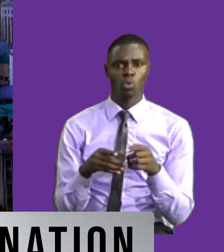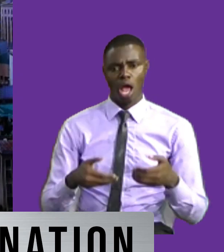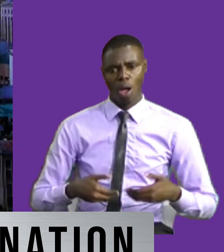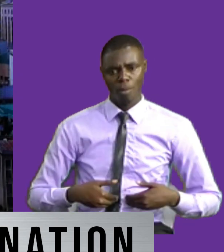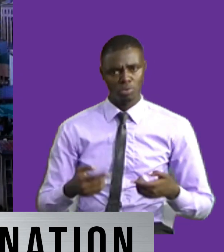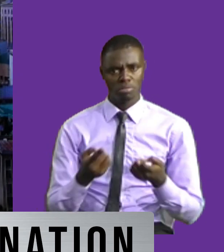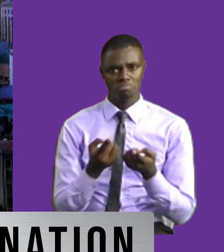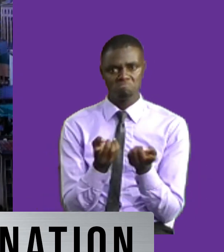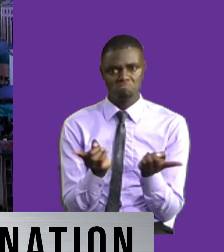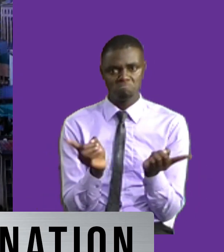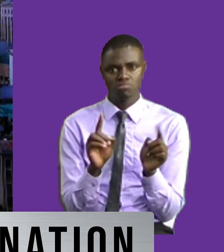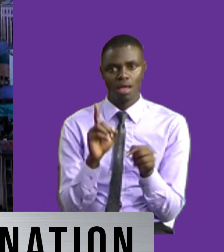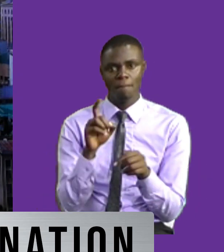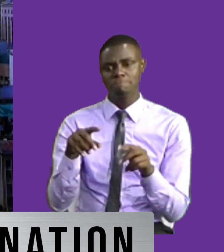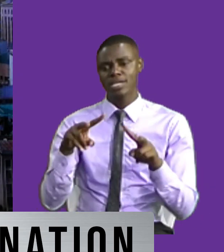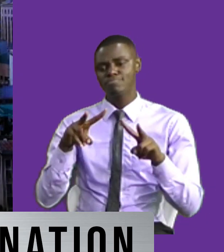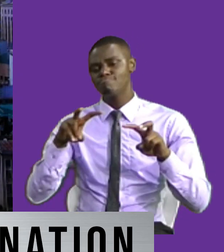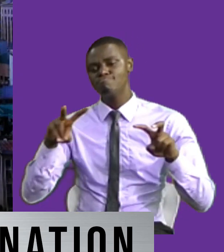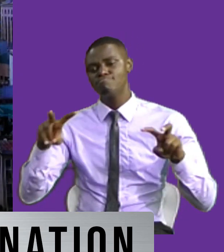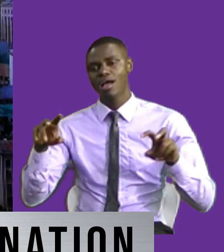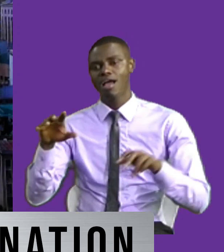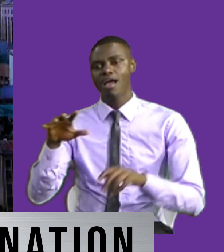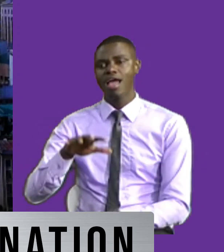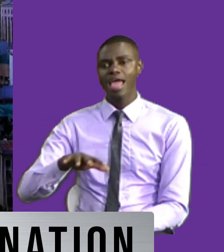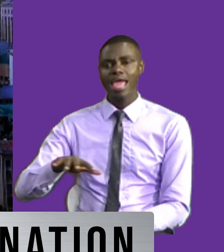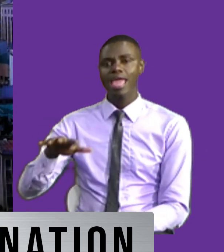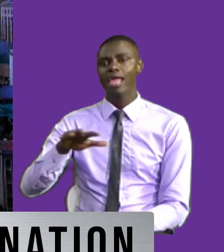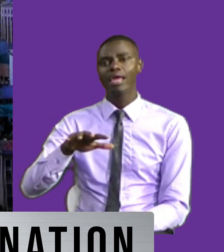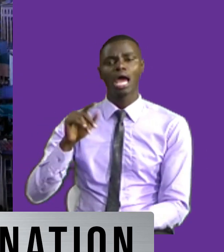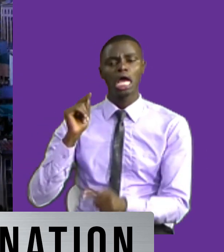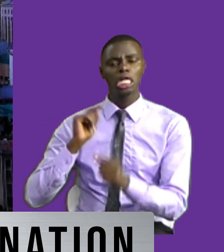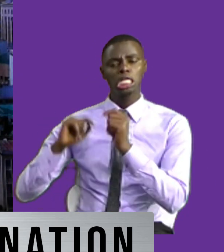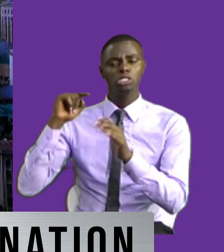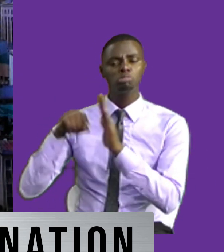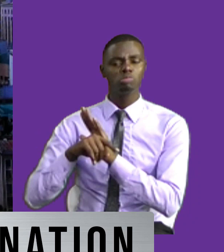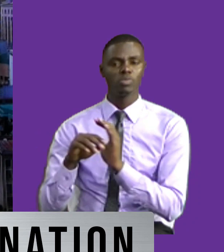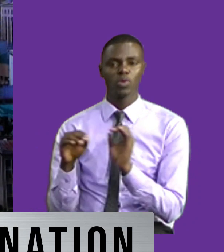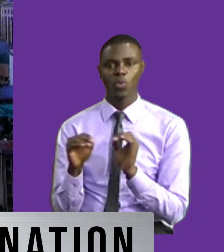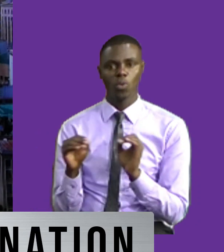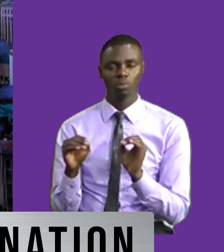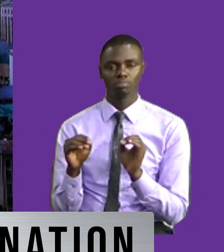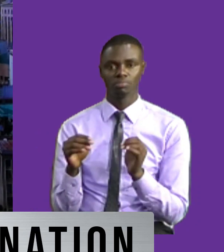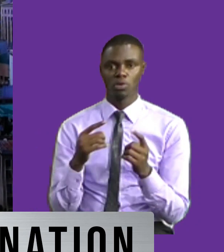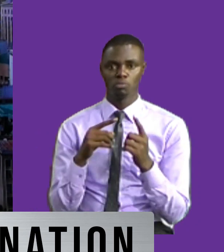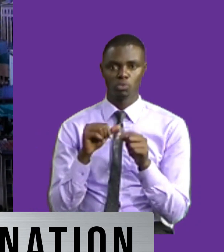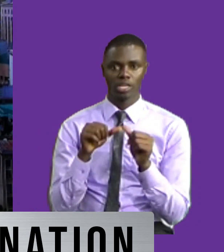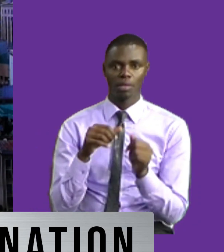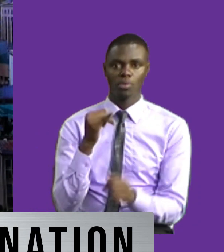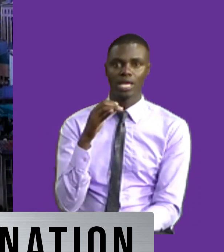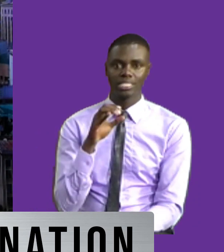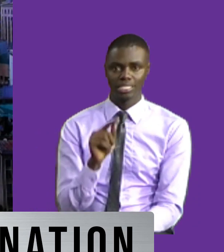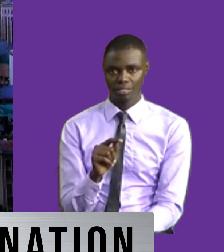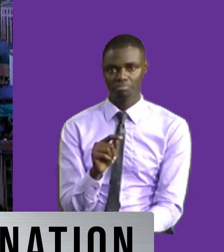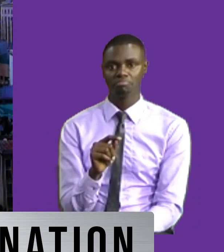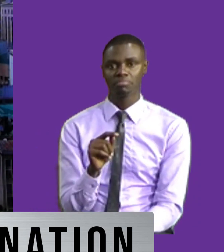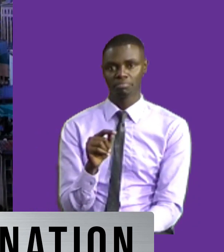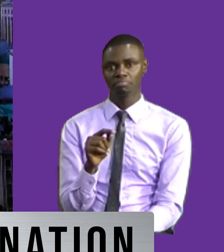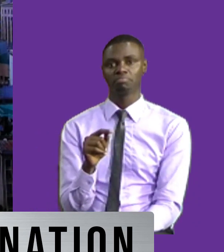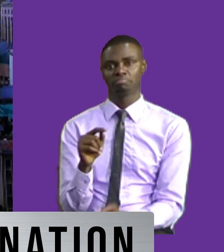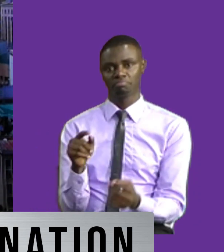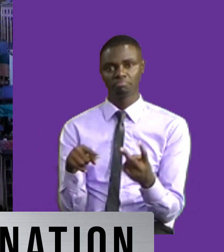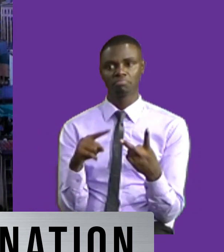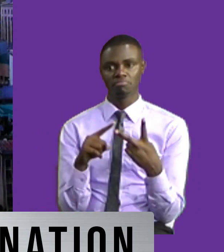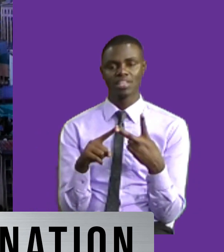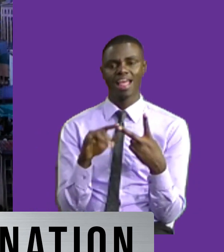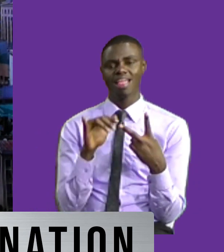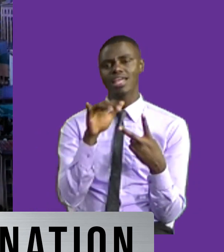people, they have to explore areas that are non-traditional. Like you have talked of the ICT area,